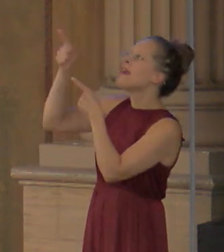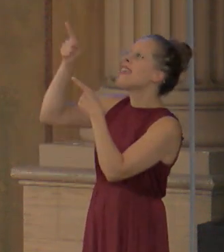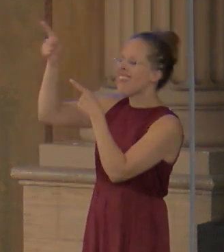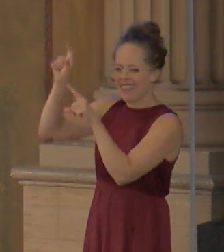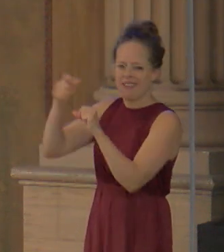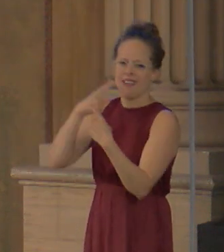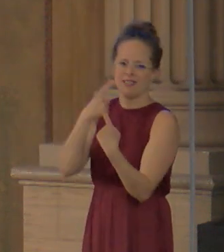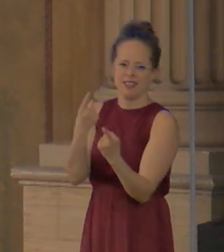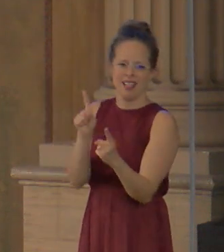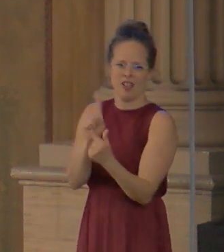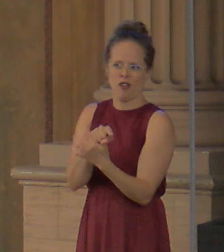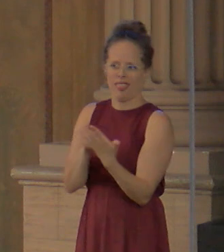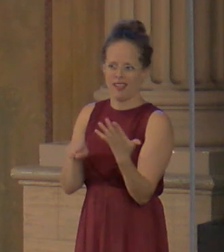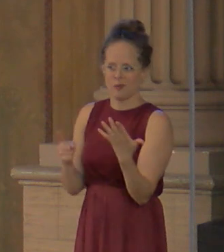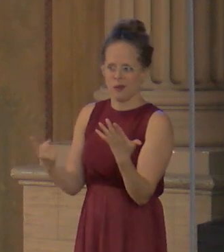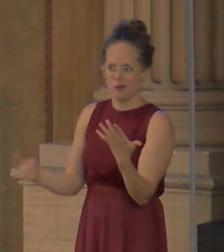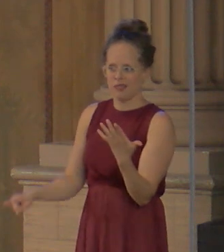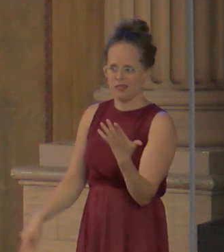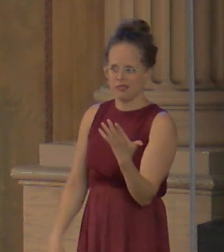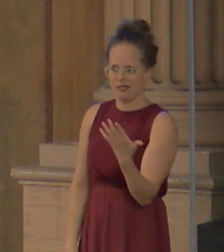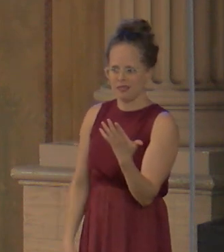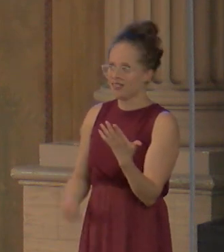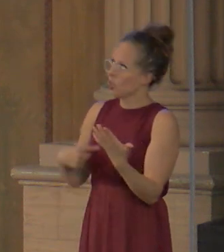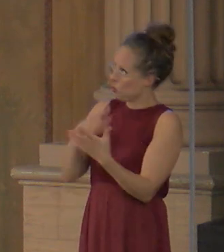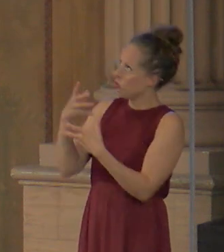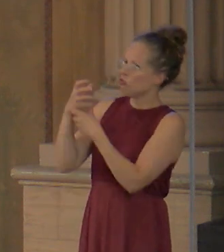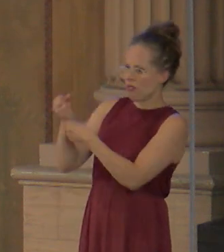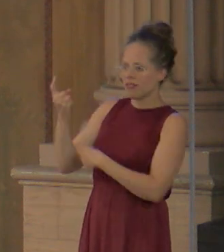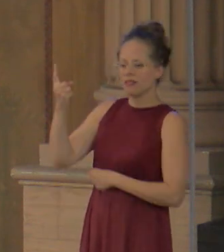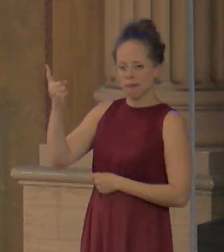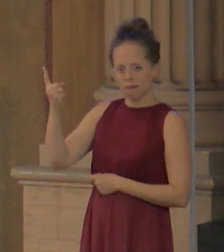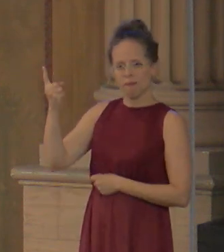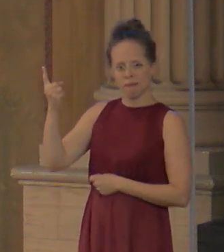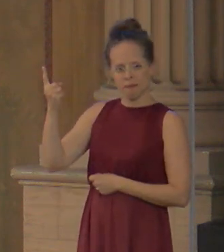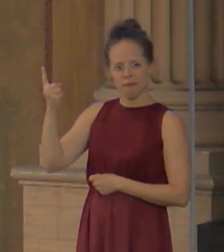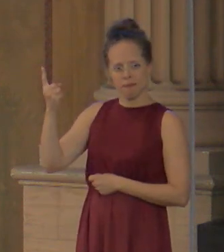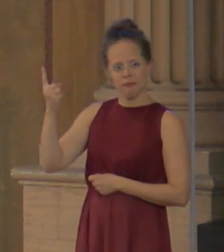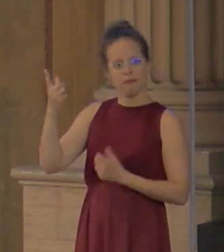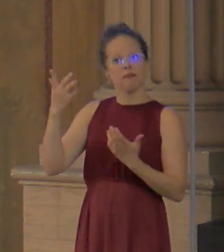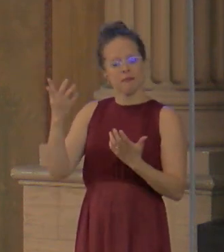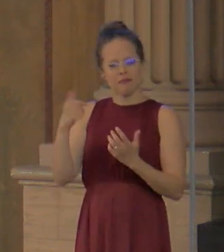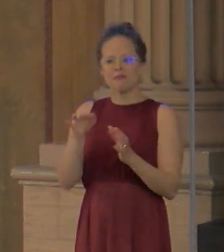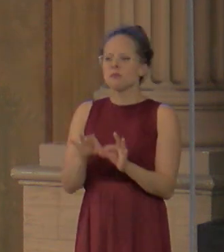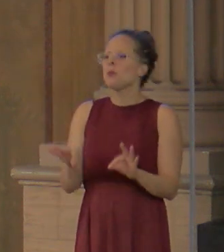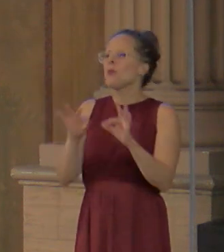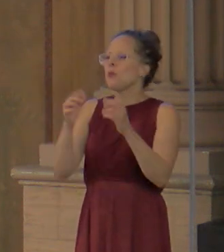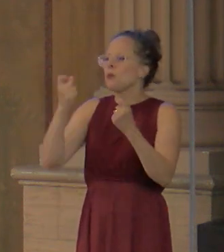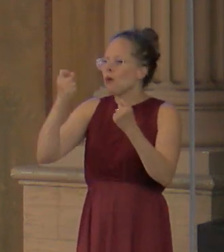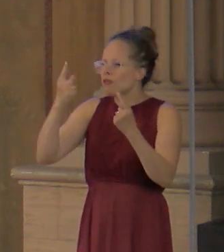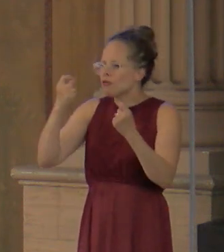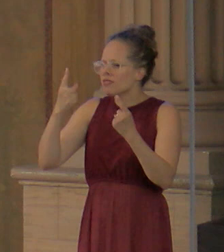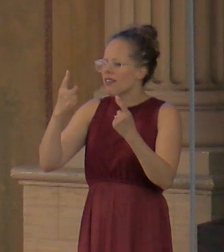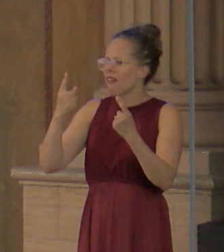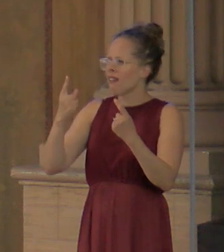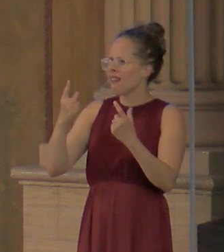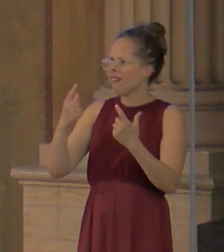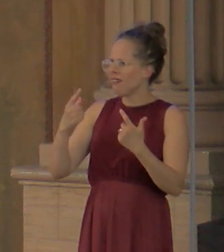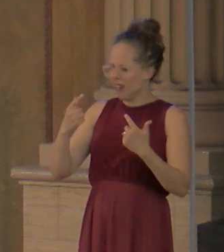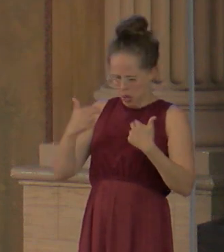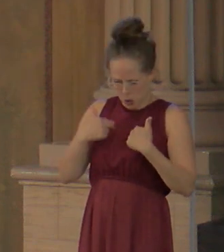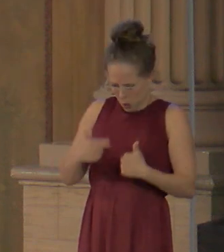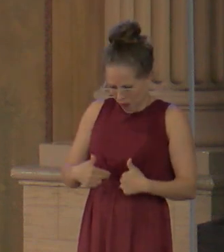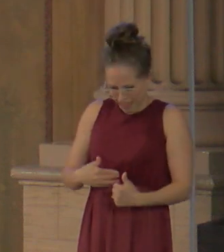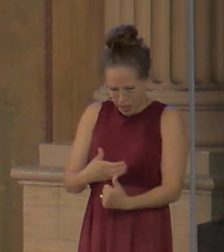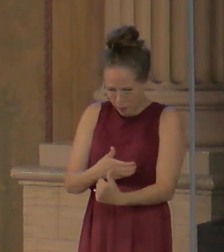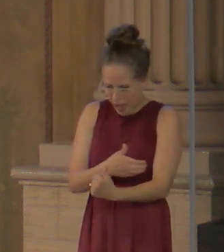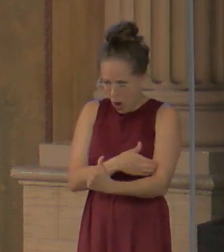to accomplish his good will in our life, right? So it's important to understand that, again, having the power to speak reality into existence is